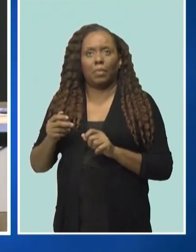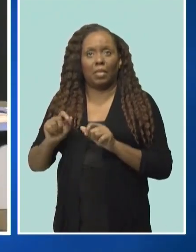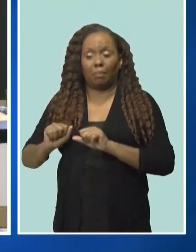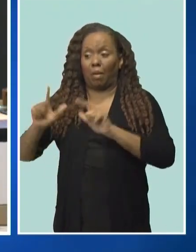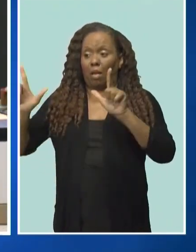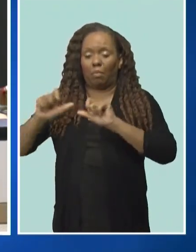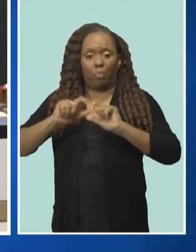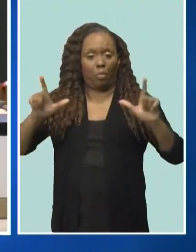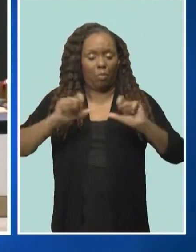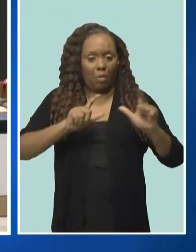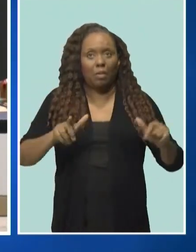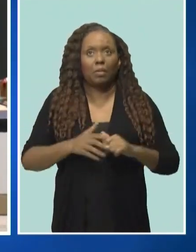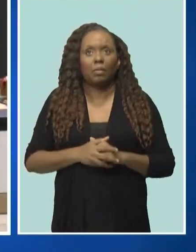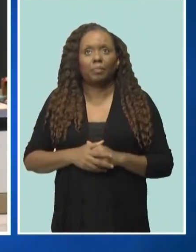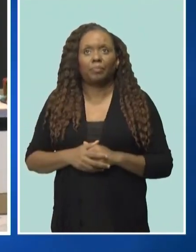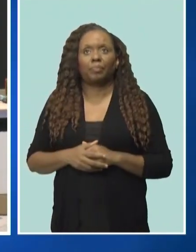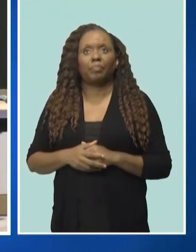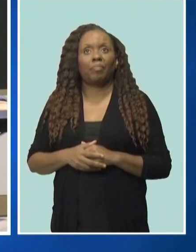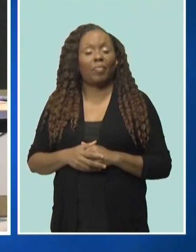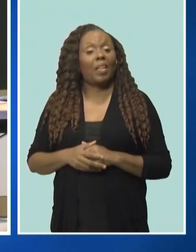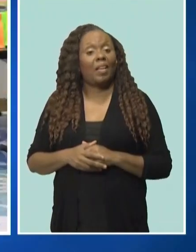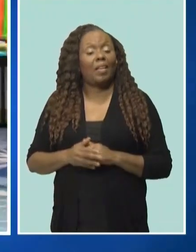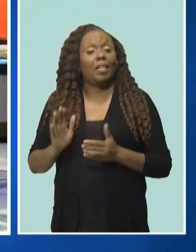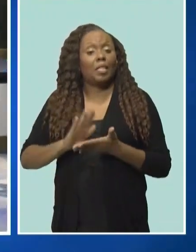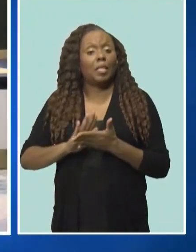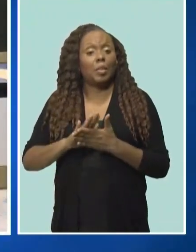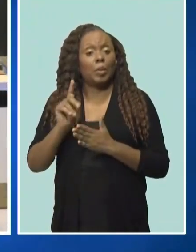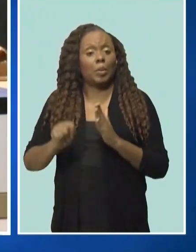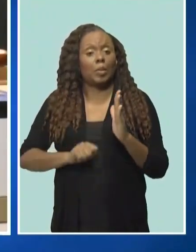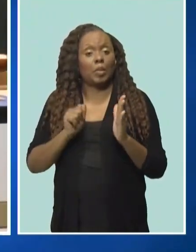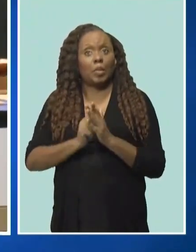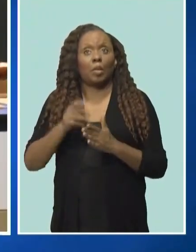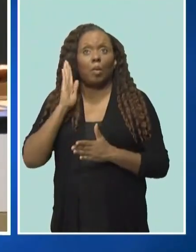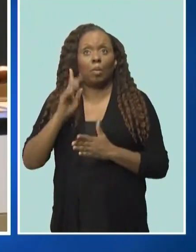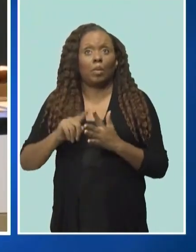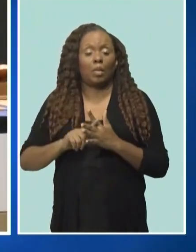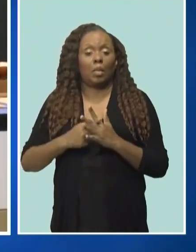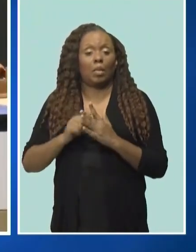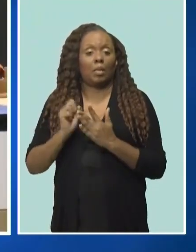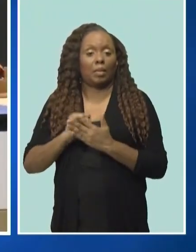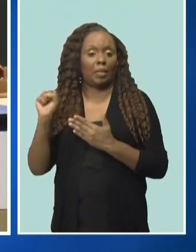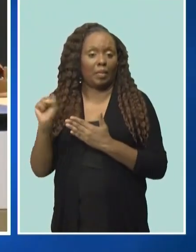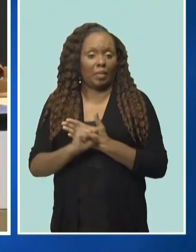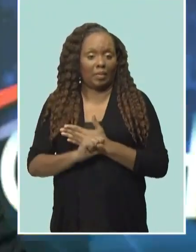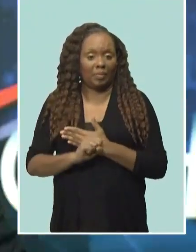set to begin mid-September. Rianne Phillips, CBC News.